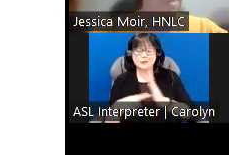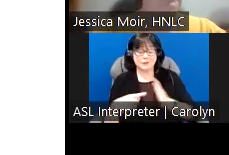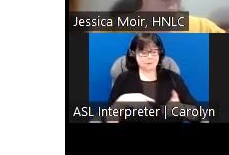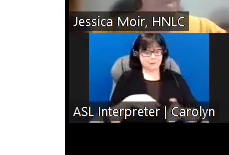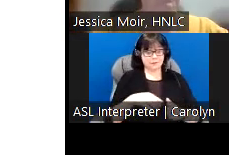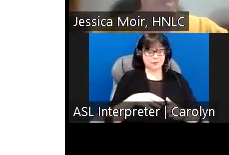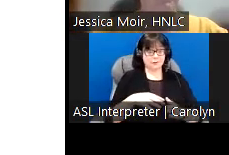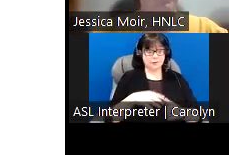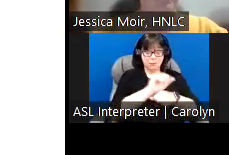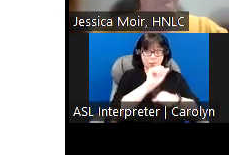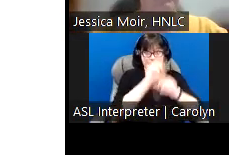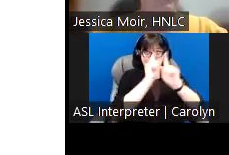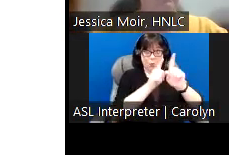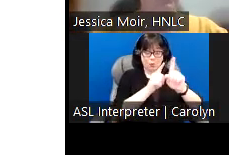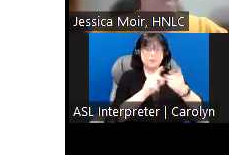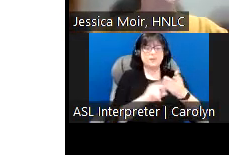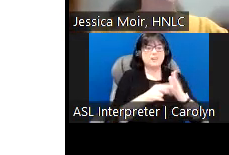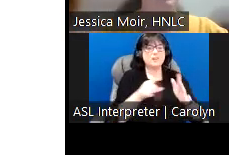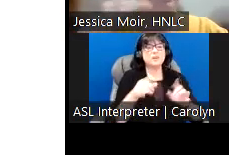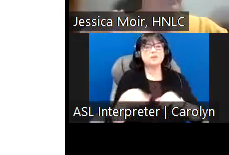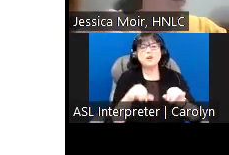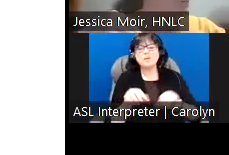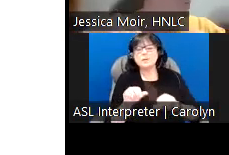go to that section of the Common Assessment.